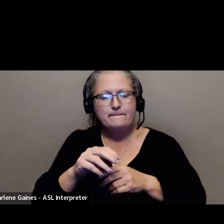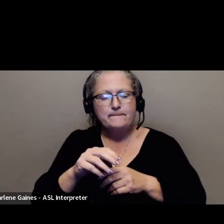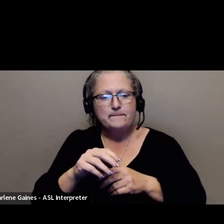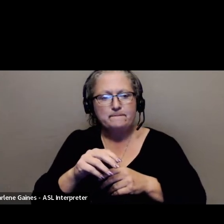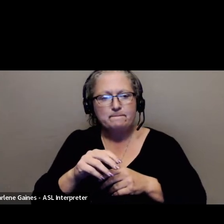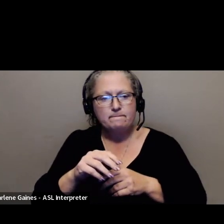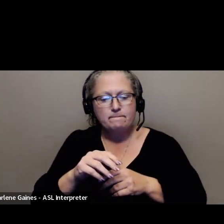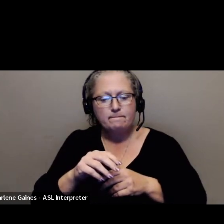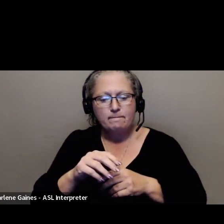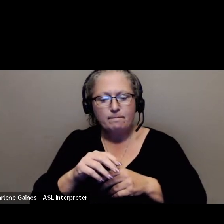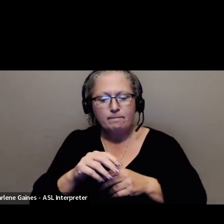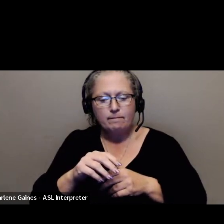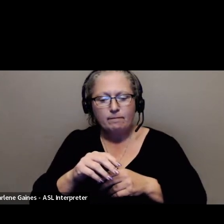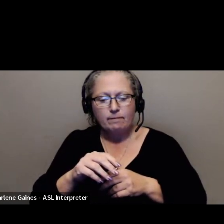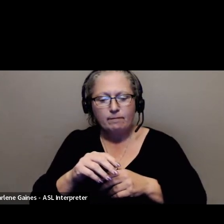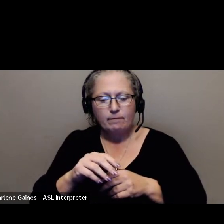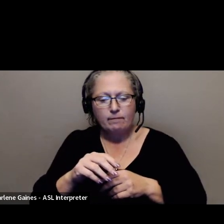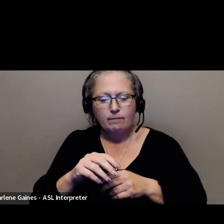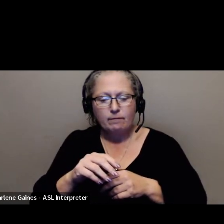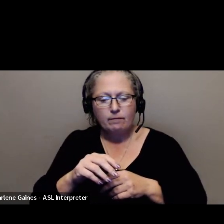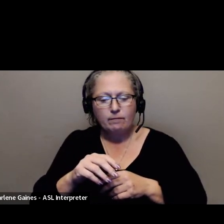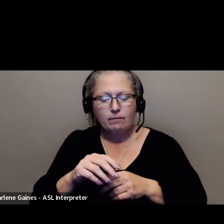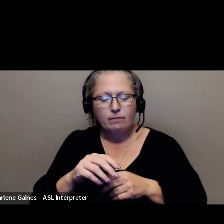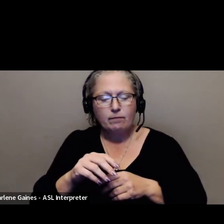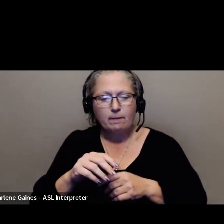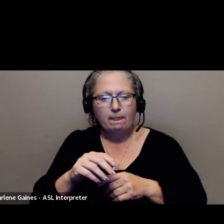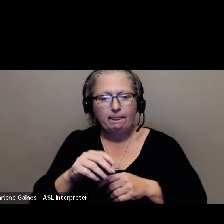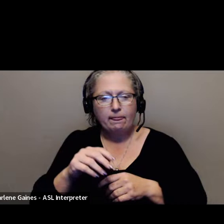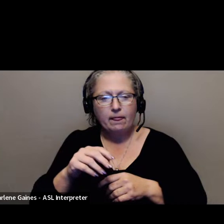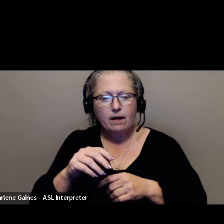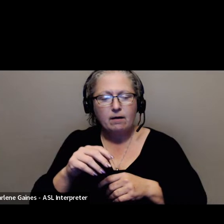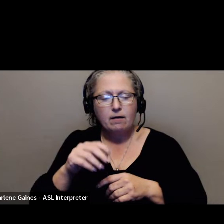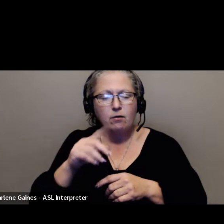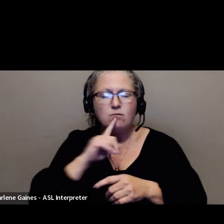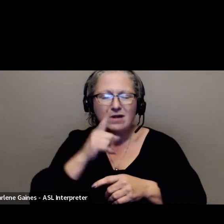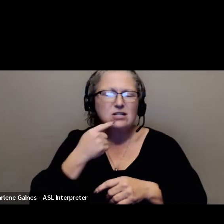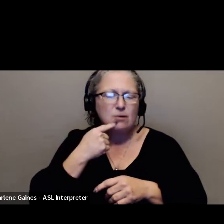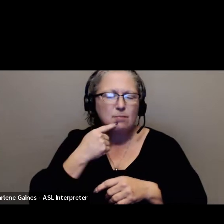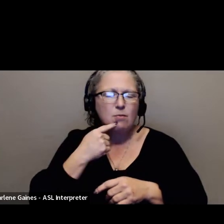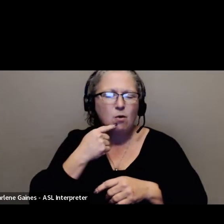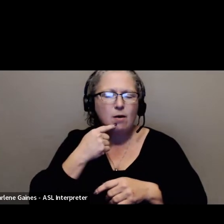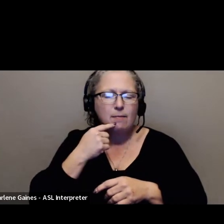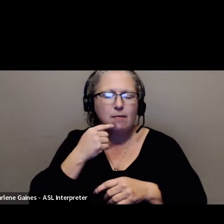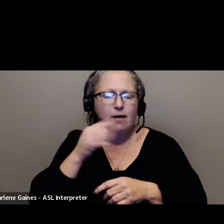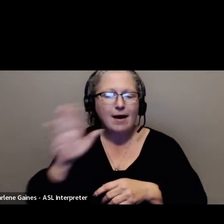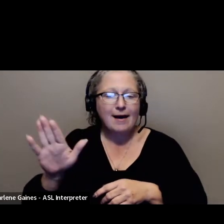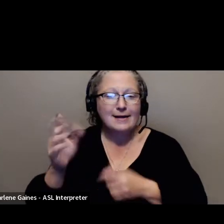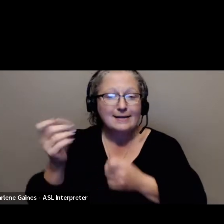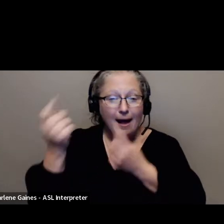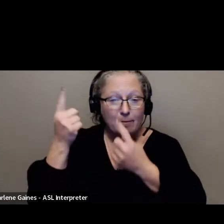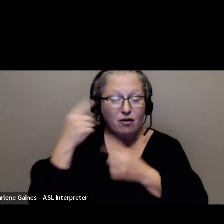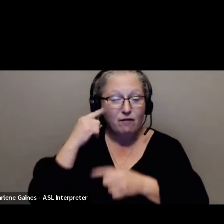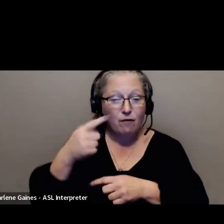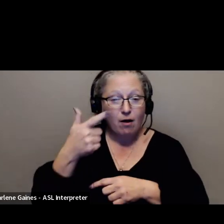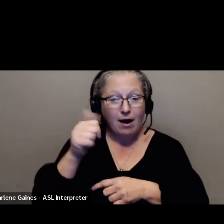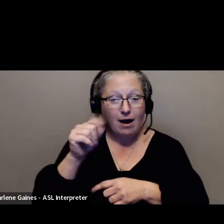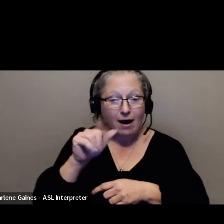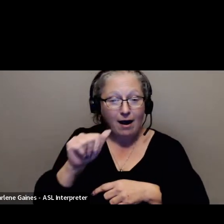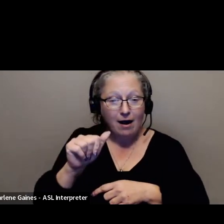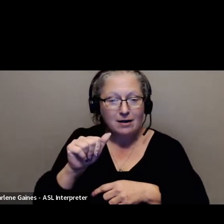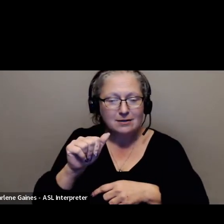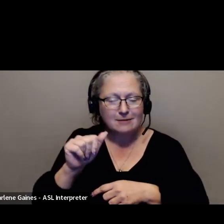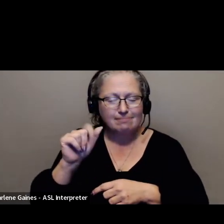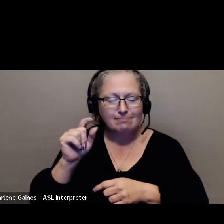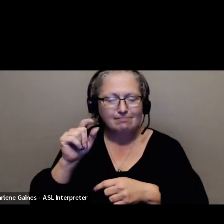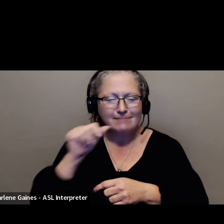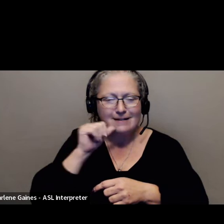for some of the statements we made. It was disappointing that some of his empathy for Gazan was